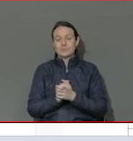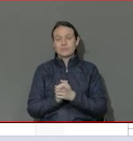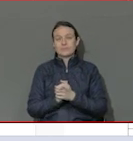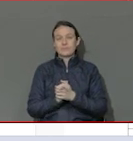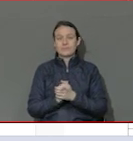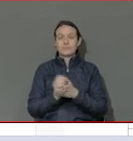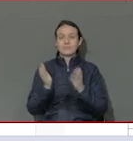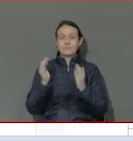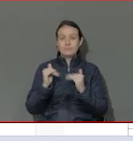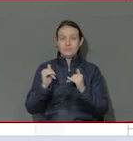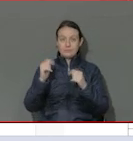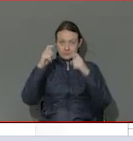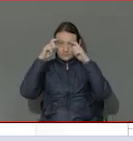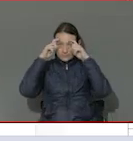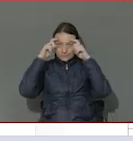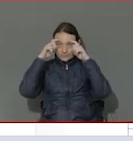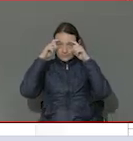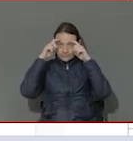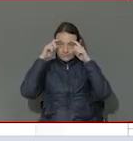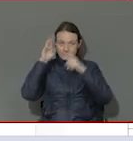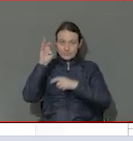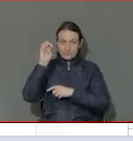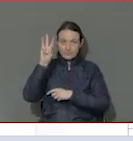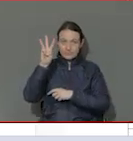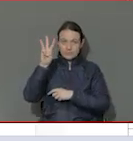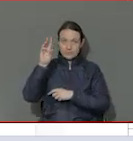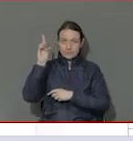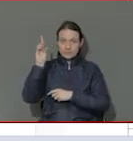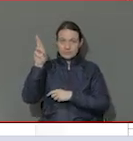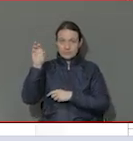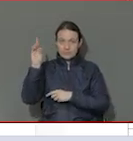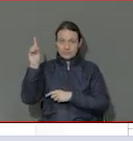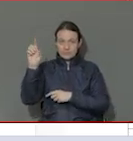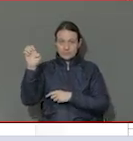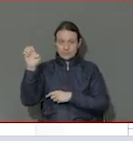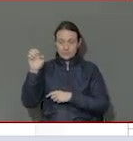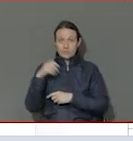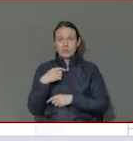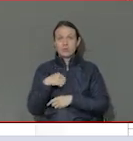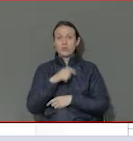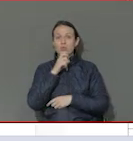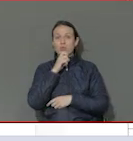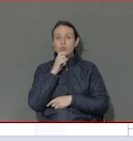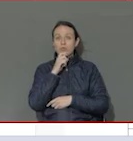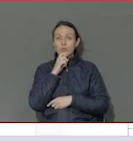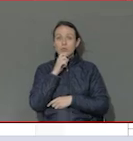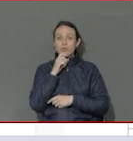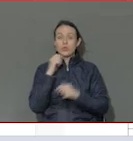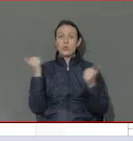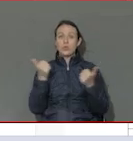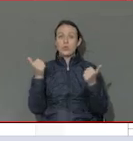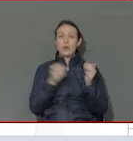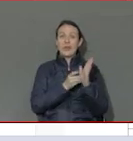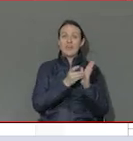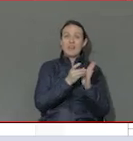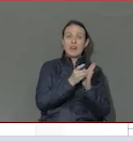Then the brow ridges, it's this one. Remember, I said we use well-developed or